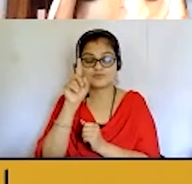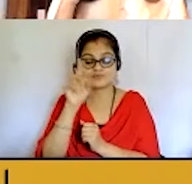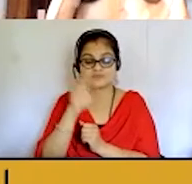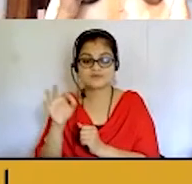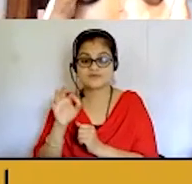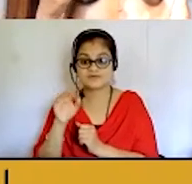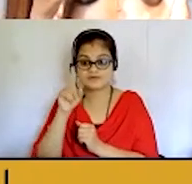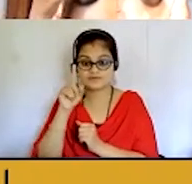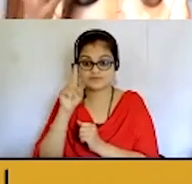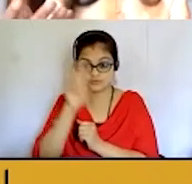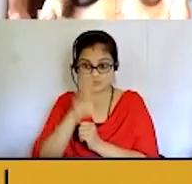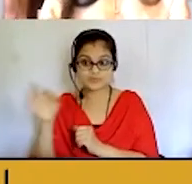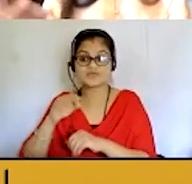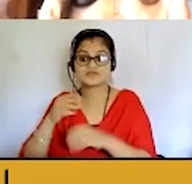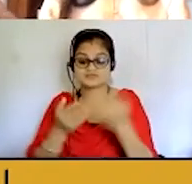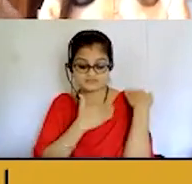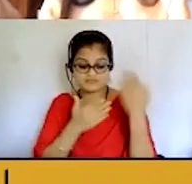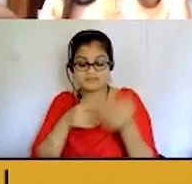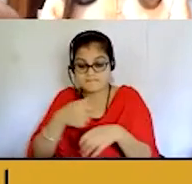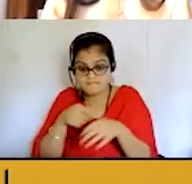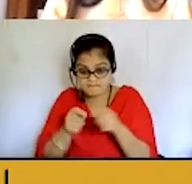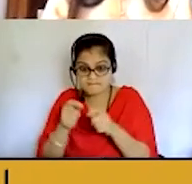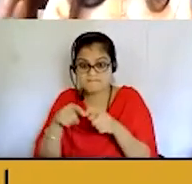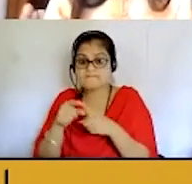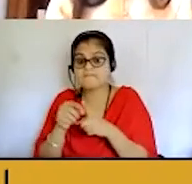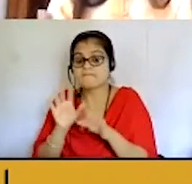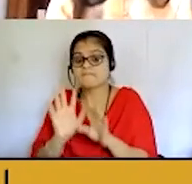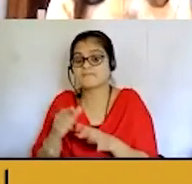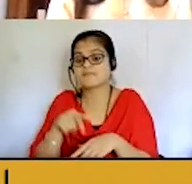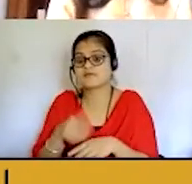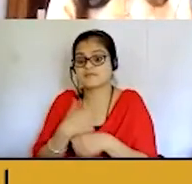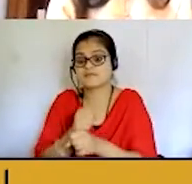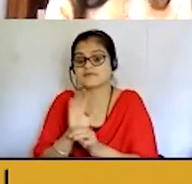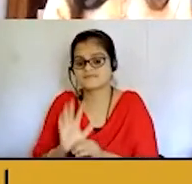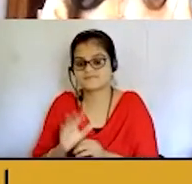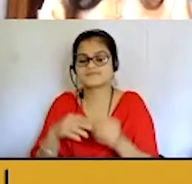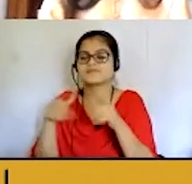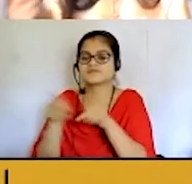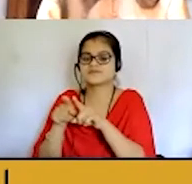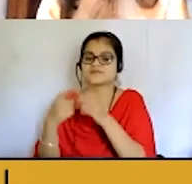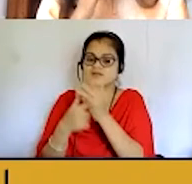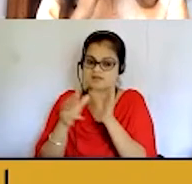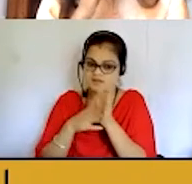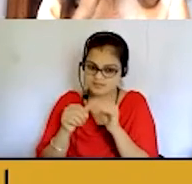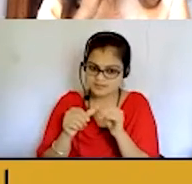sari. Traditionally, these would depict scenes from the epics like the Ramayana and the Mahabharata again.